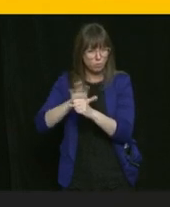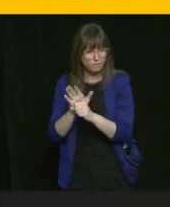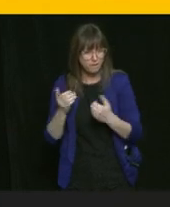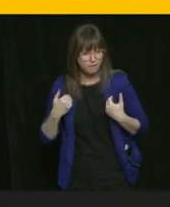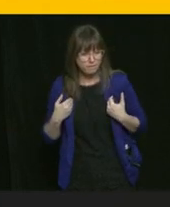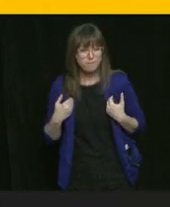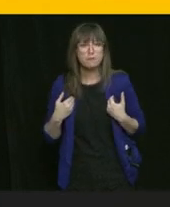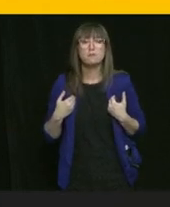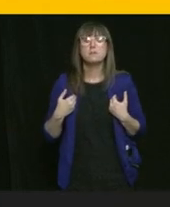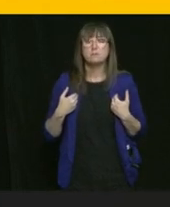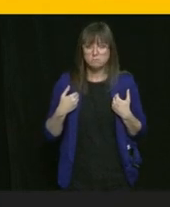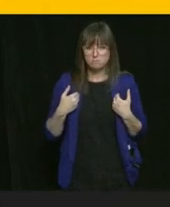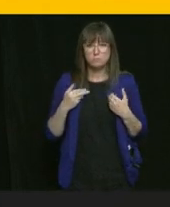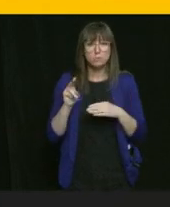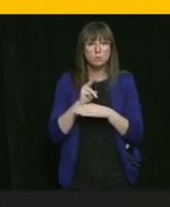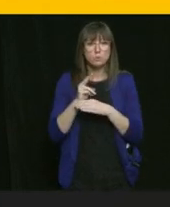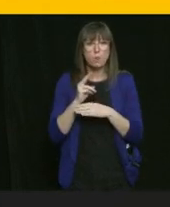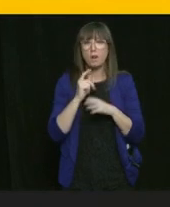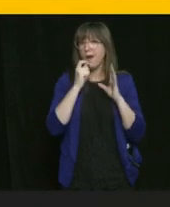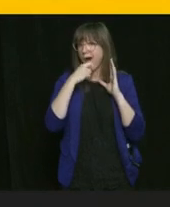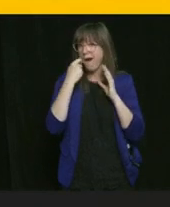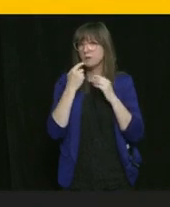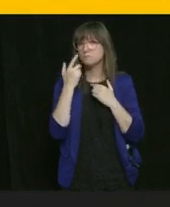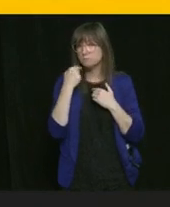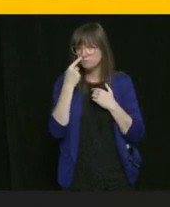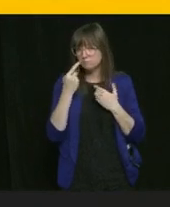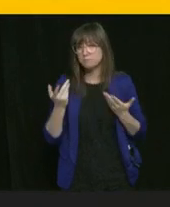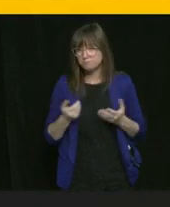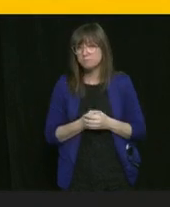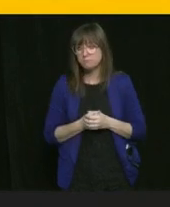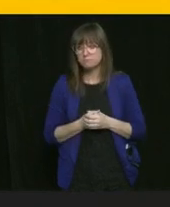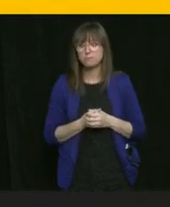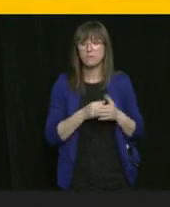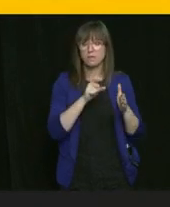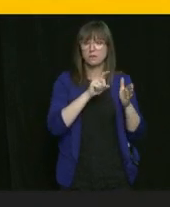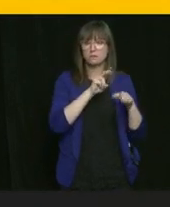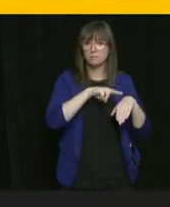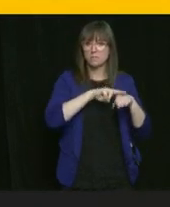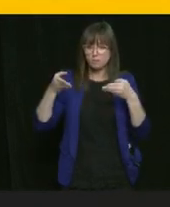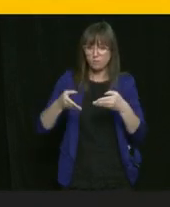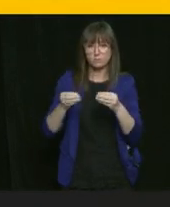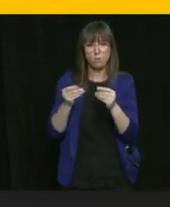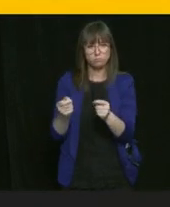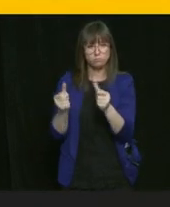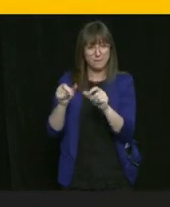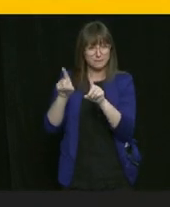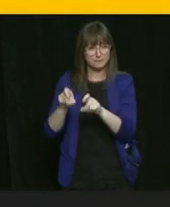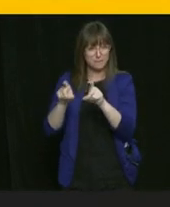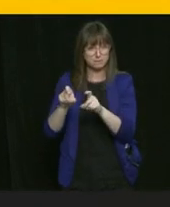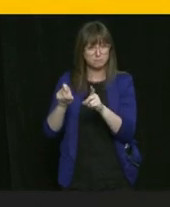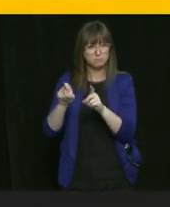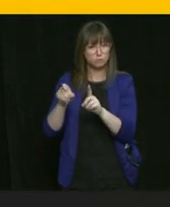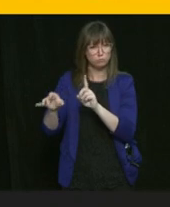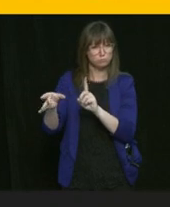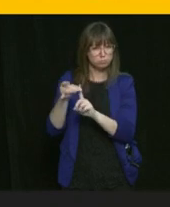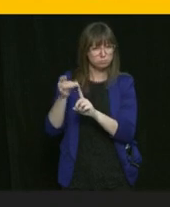using saliva samples. New investment from the National Research Council of Canada. We will also detect COVID-19